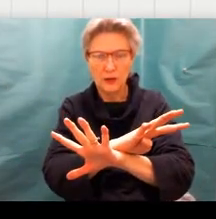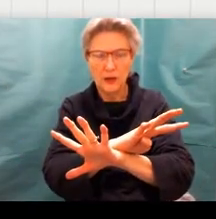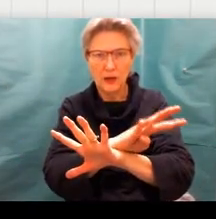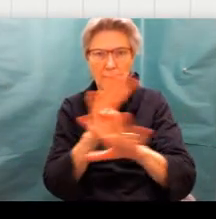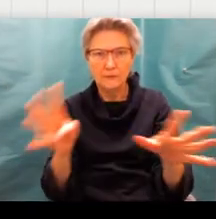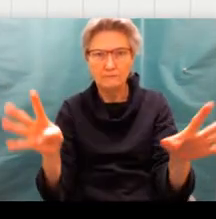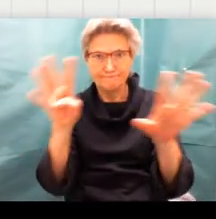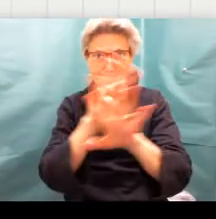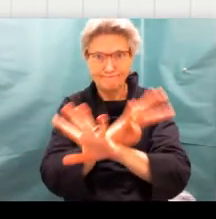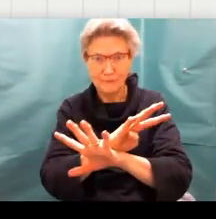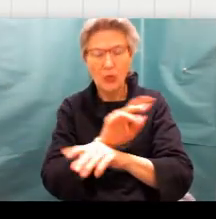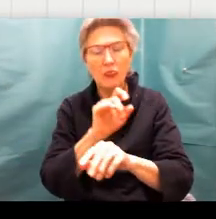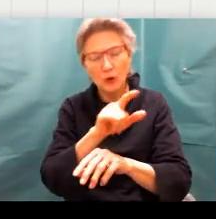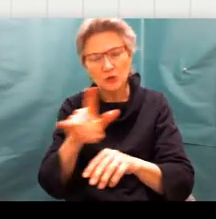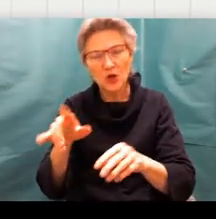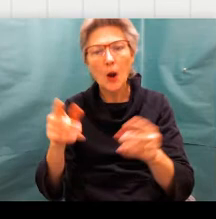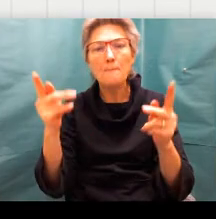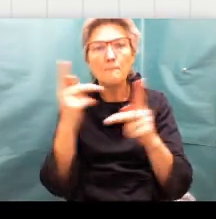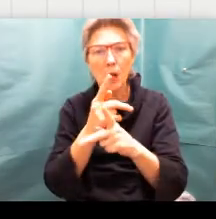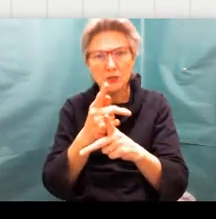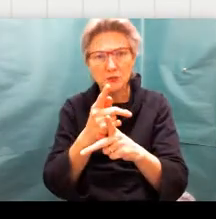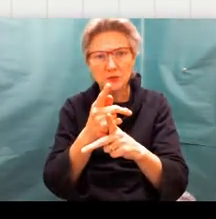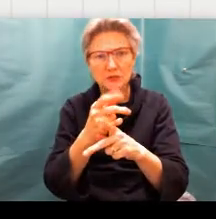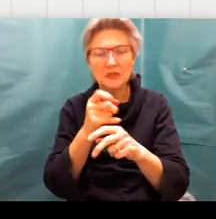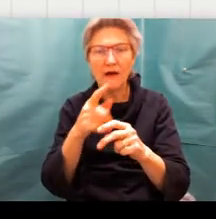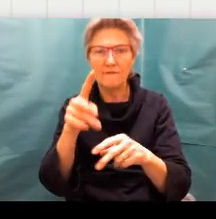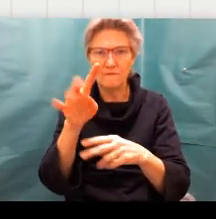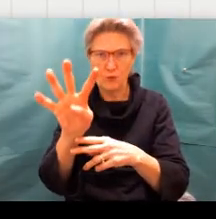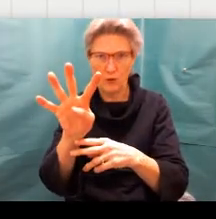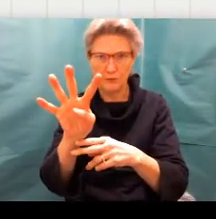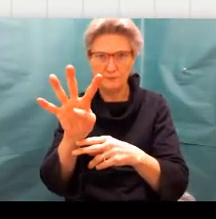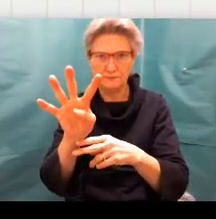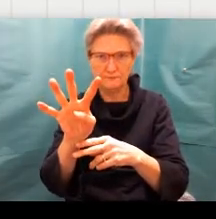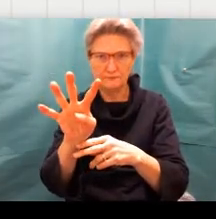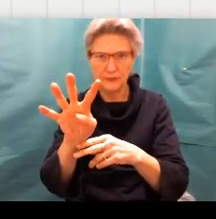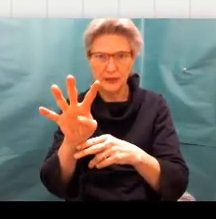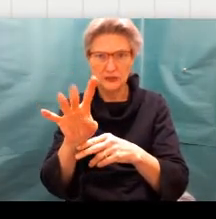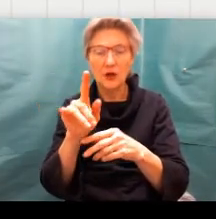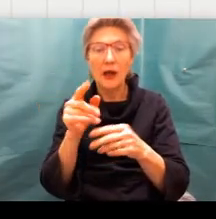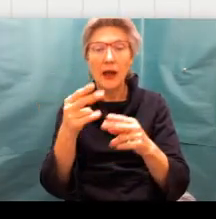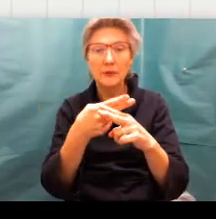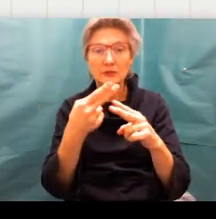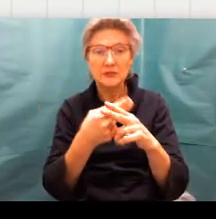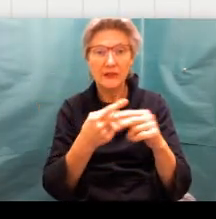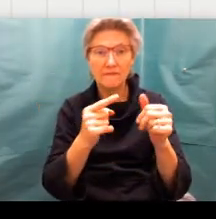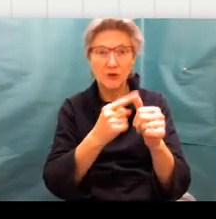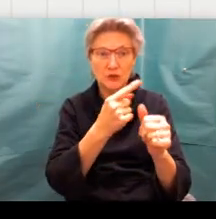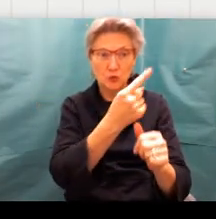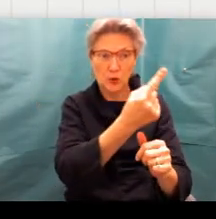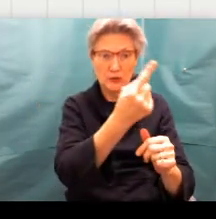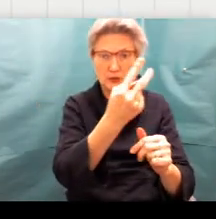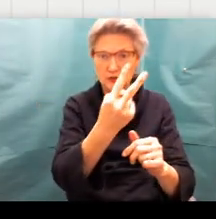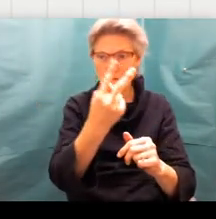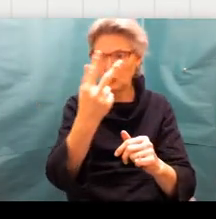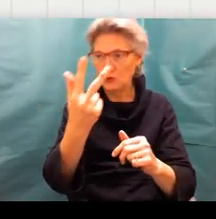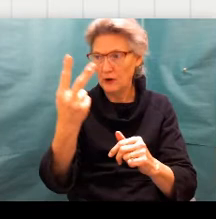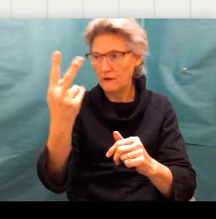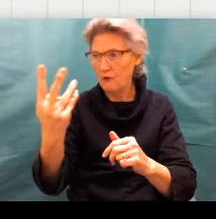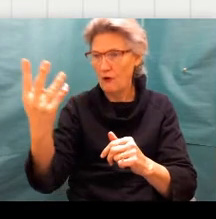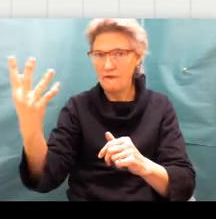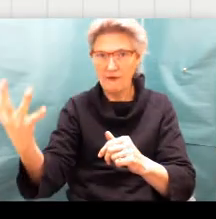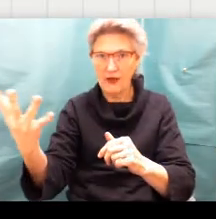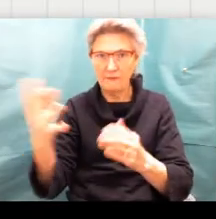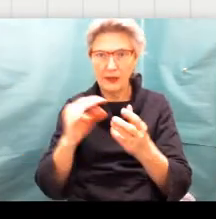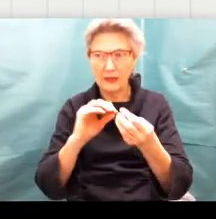So you'll see that I'm taking these 5 multiples, right, my